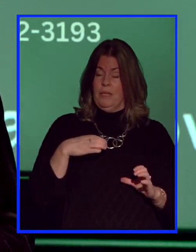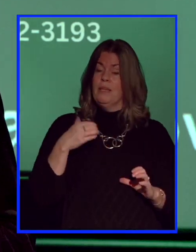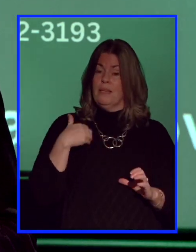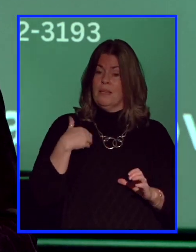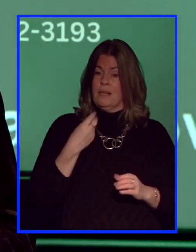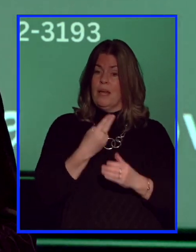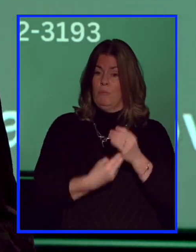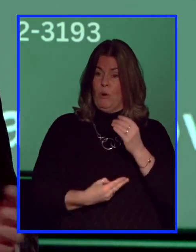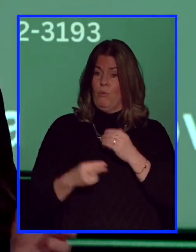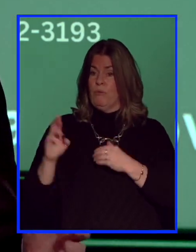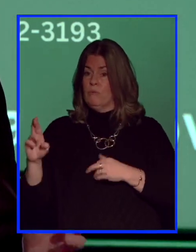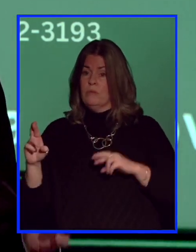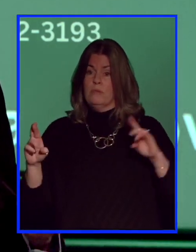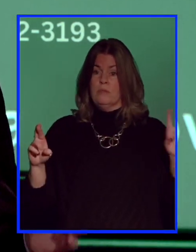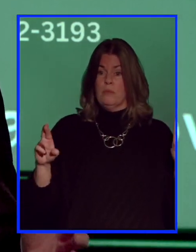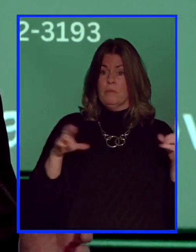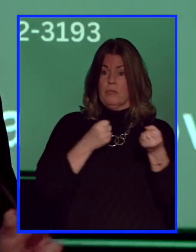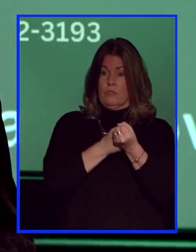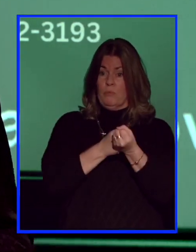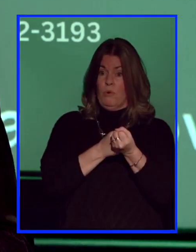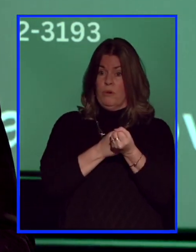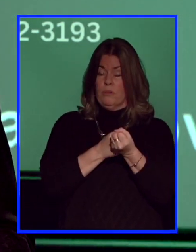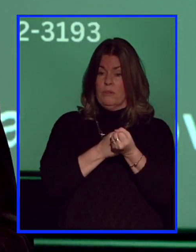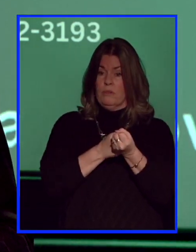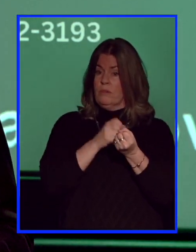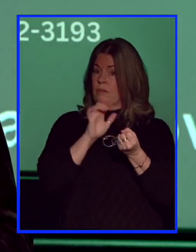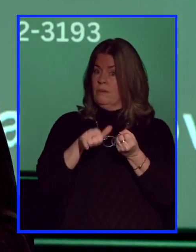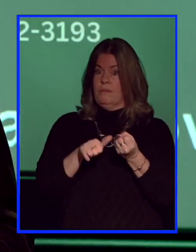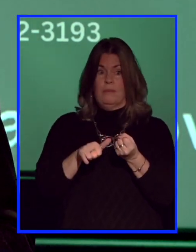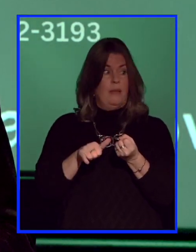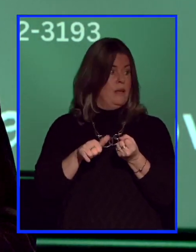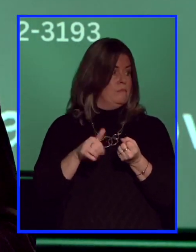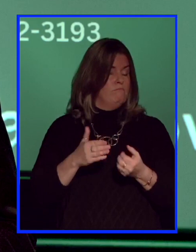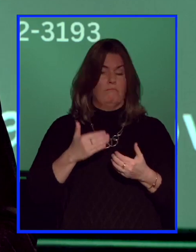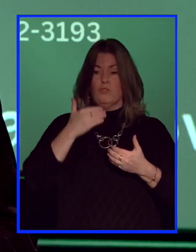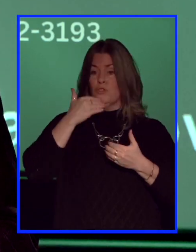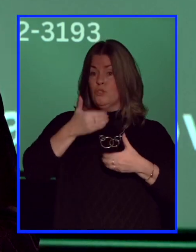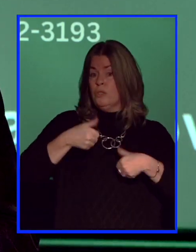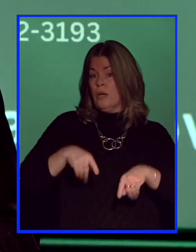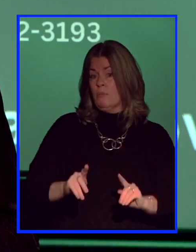support. That gave it a real shot on the floor.